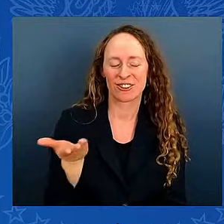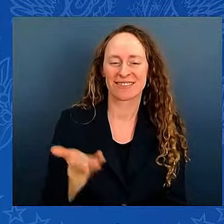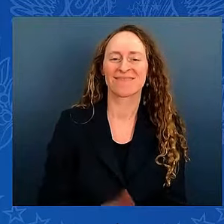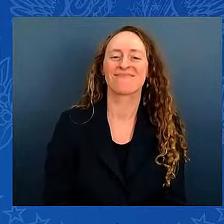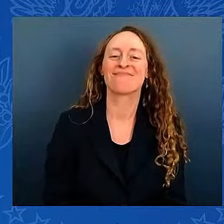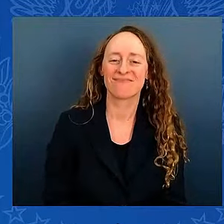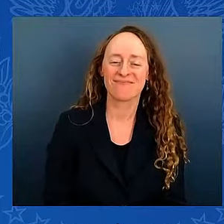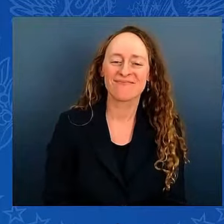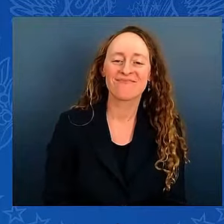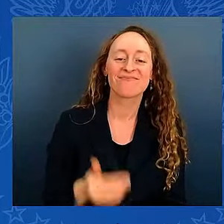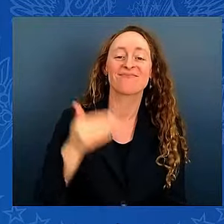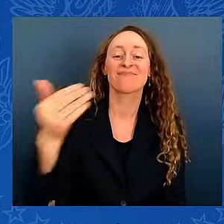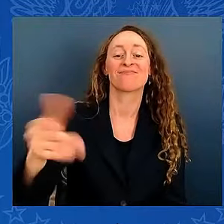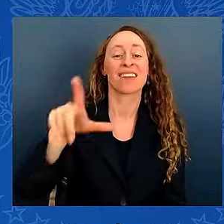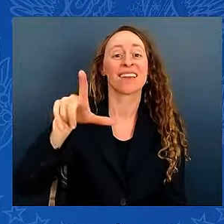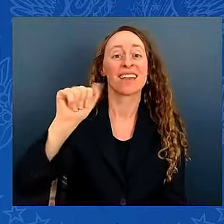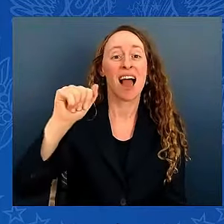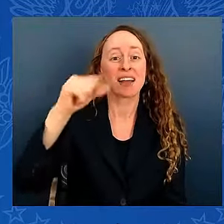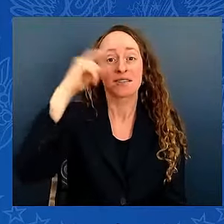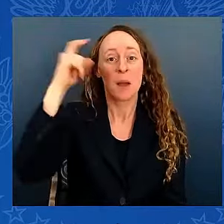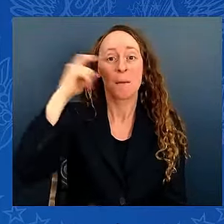in 2028.